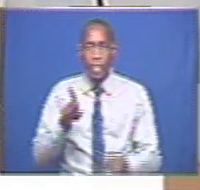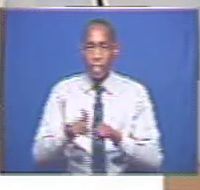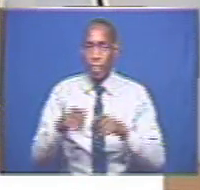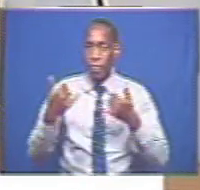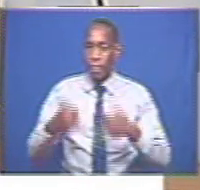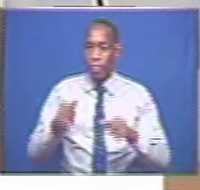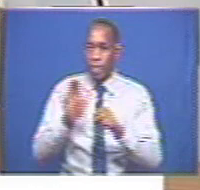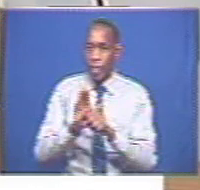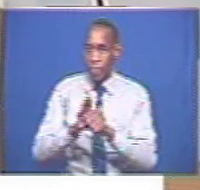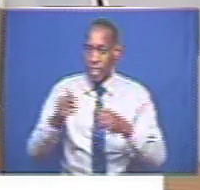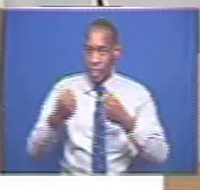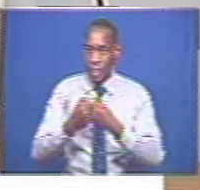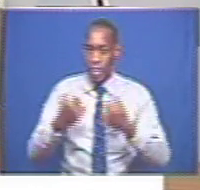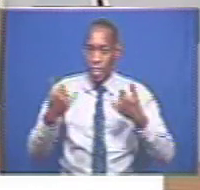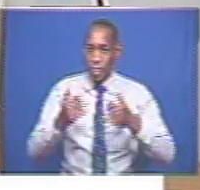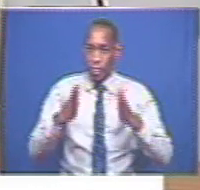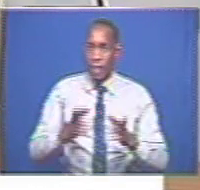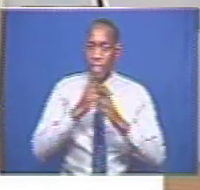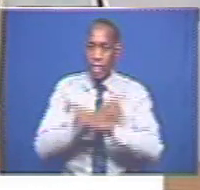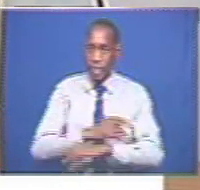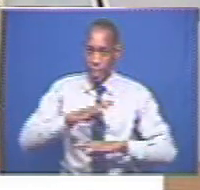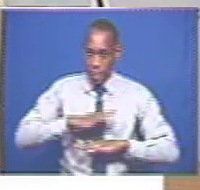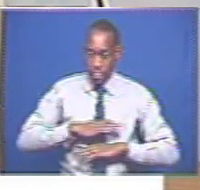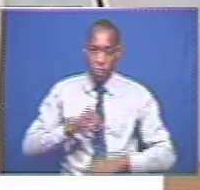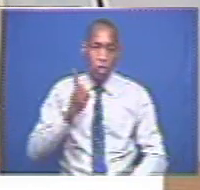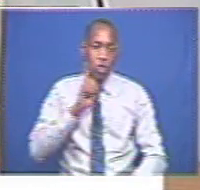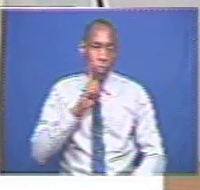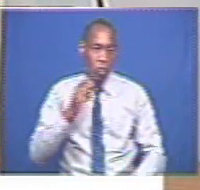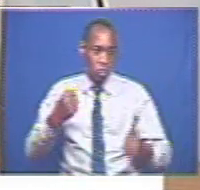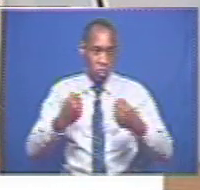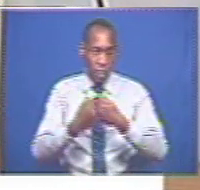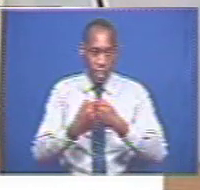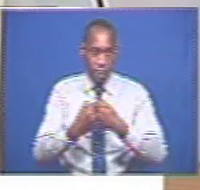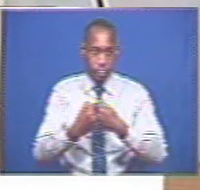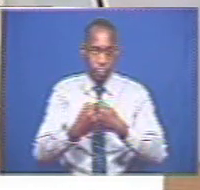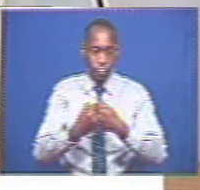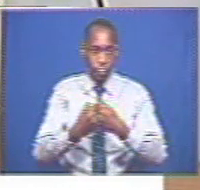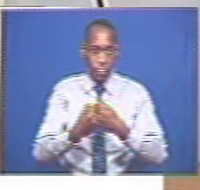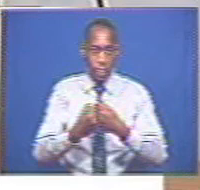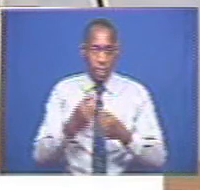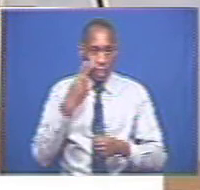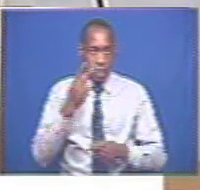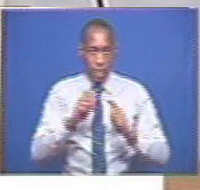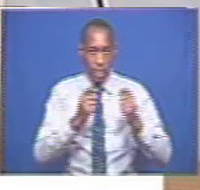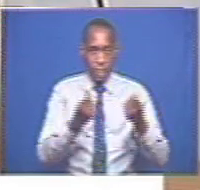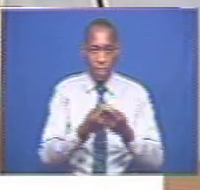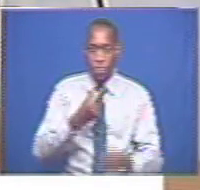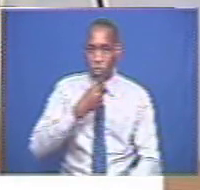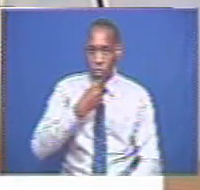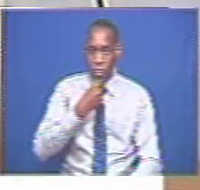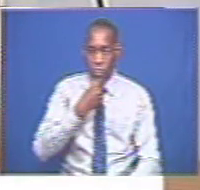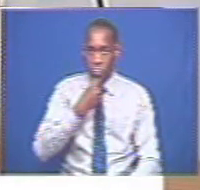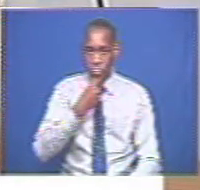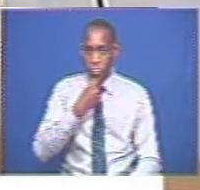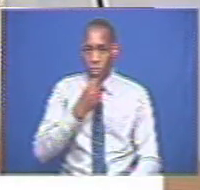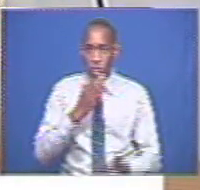games, so the players have rested enough. And so coming into tomorrow's match, I'm looking forward to a team, a Gourmet side that is very